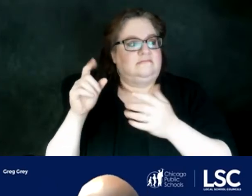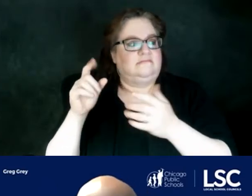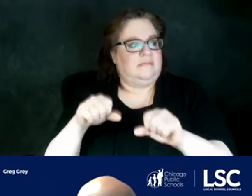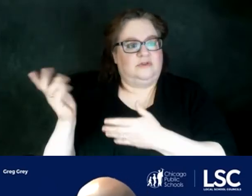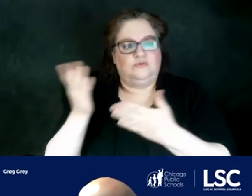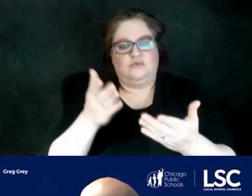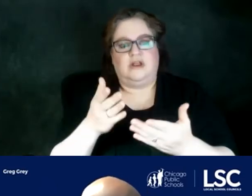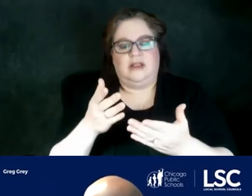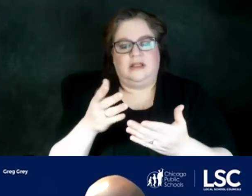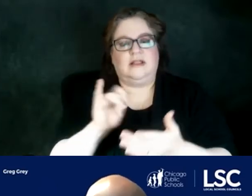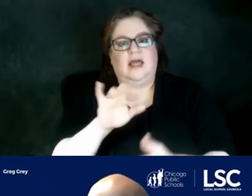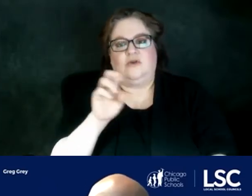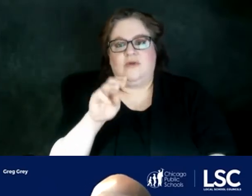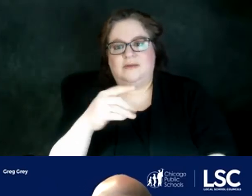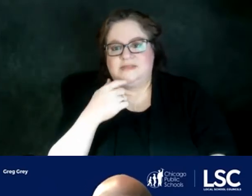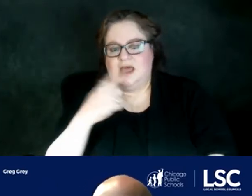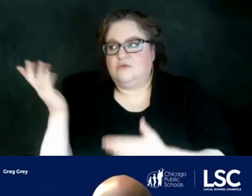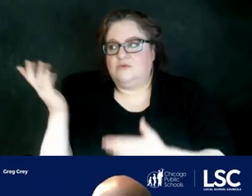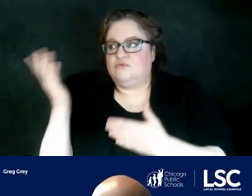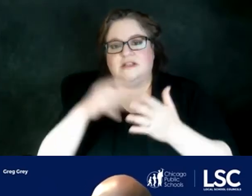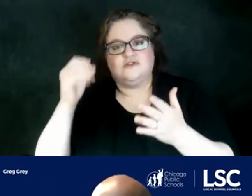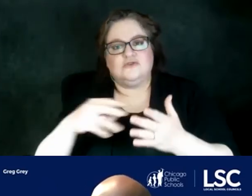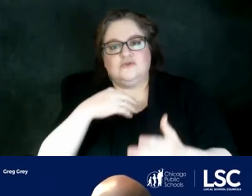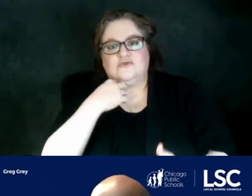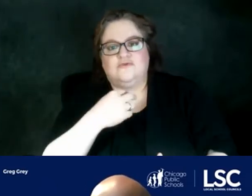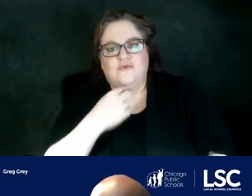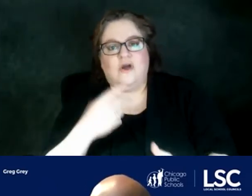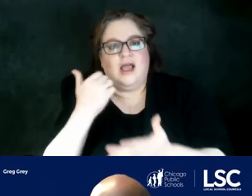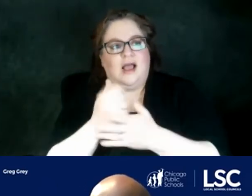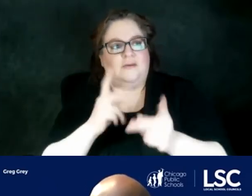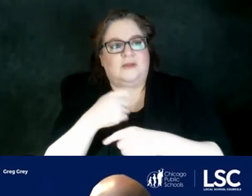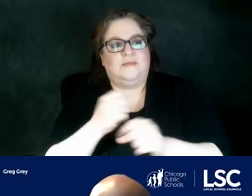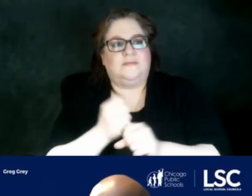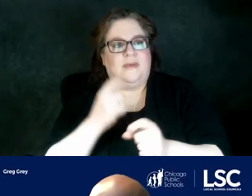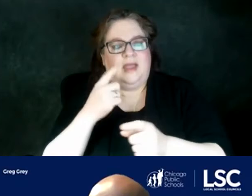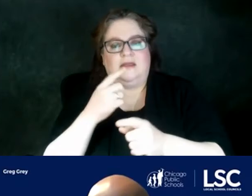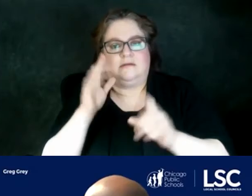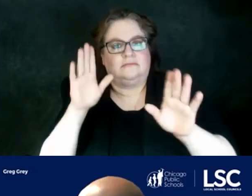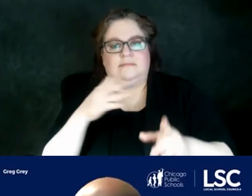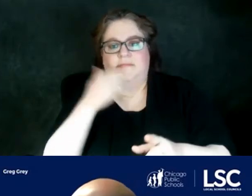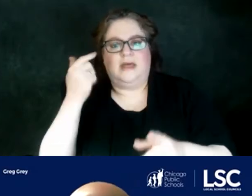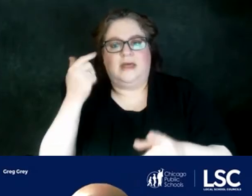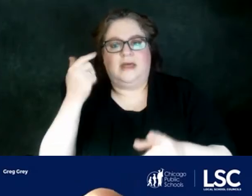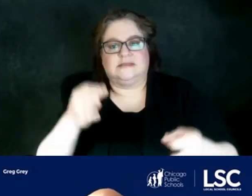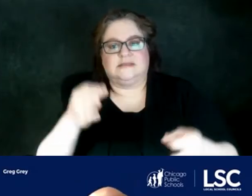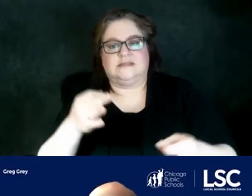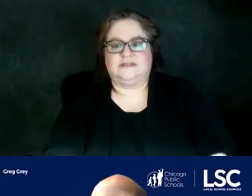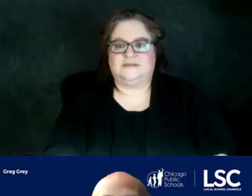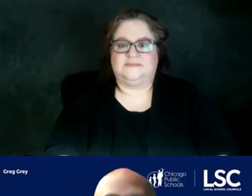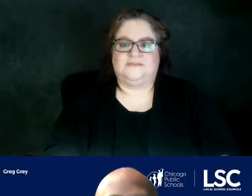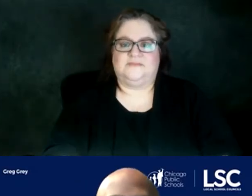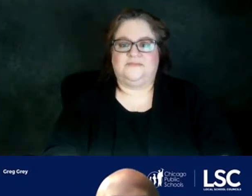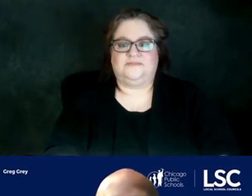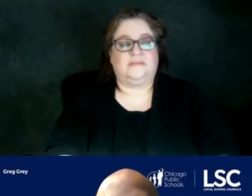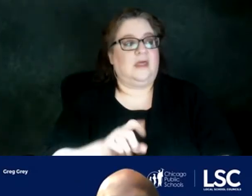said, student voice and help everyone make the best decisions. Awesome, awesome. Again, another excellent set